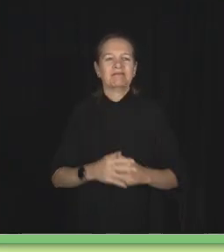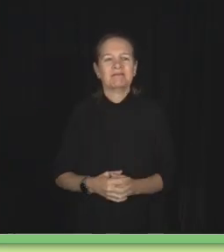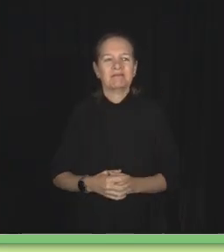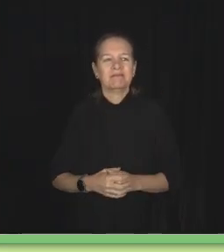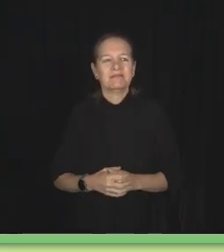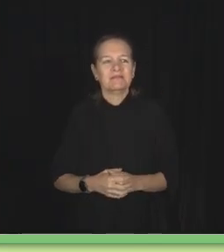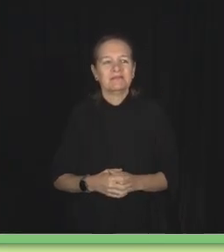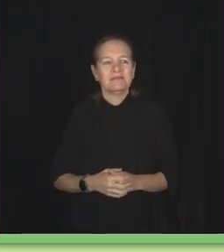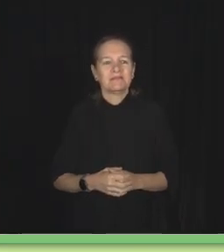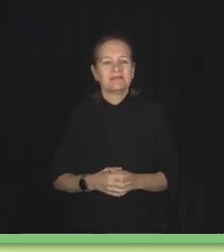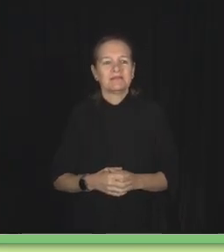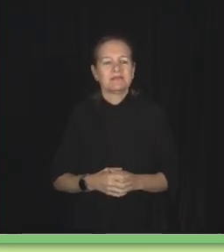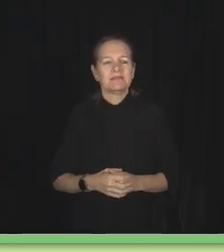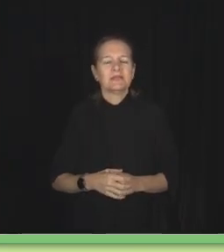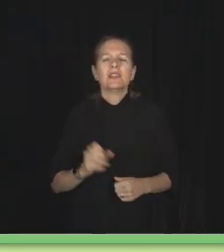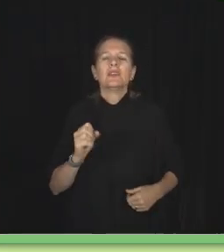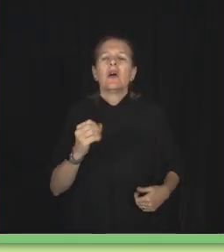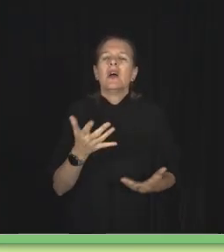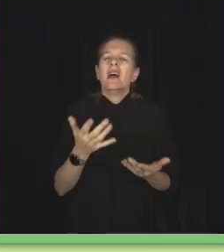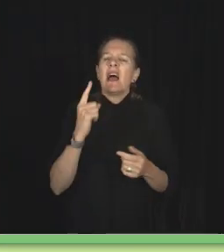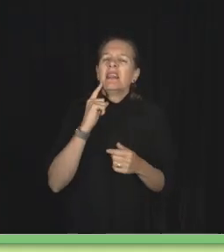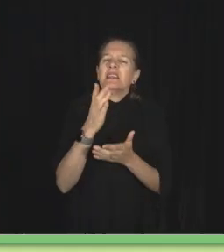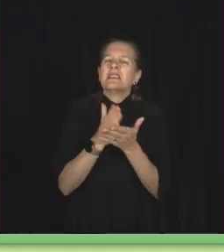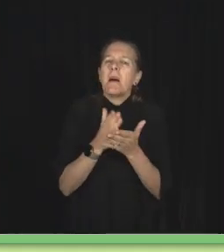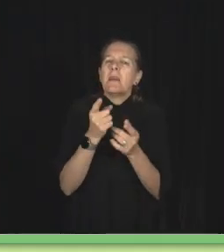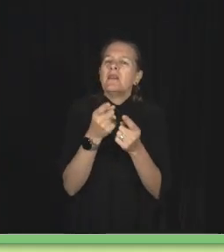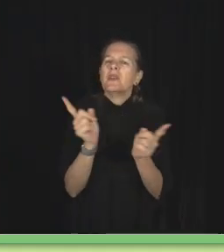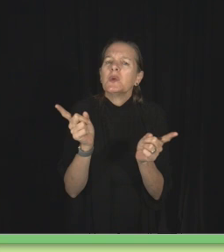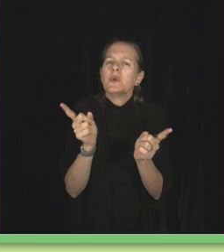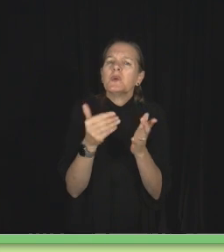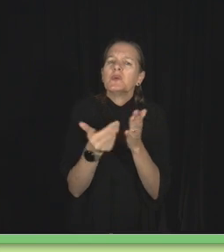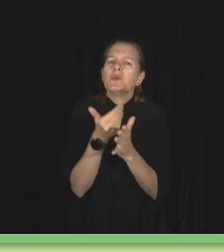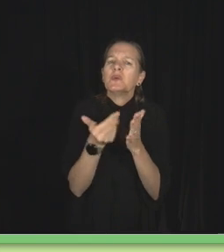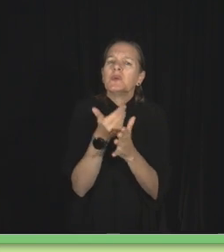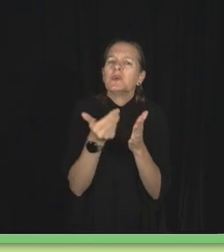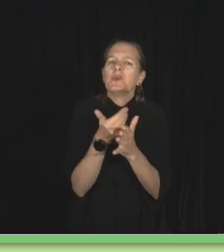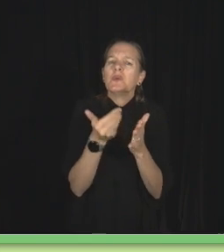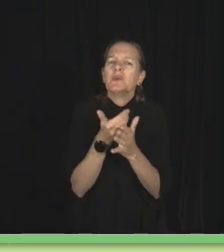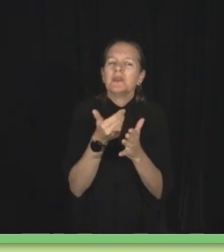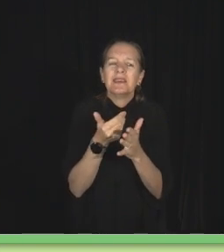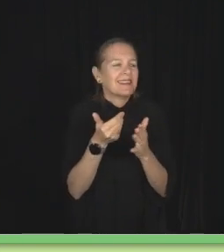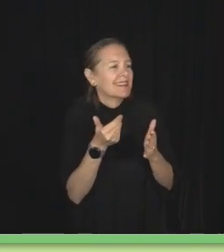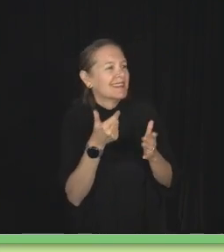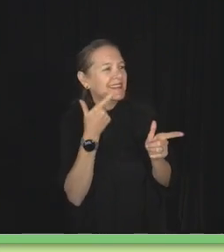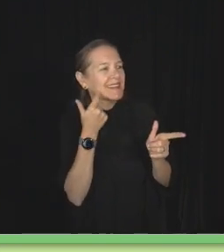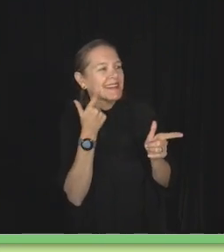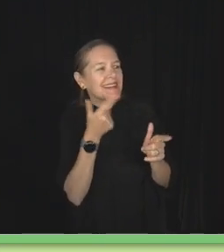Thank you all. So I think some of you that are new,